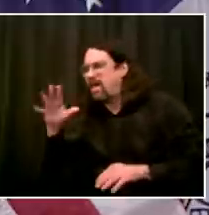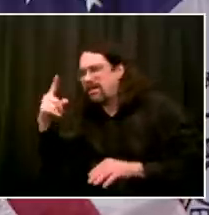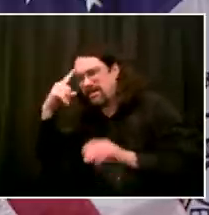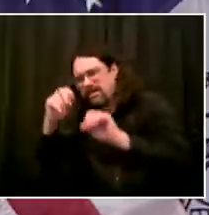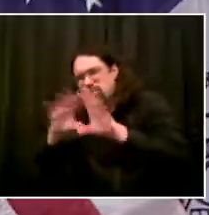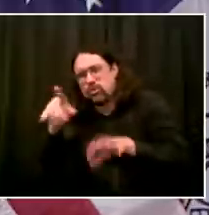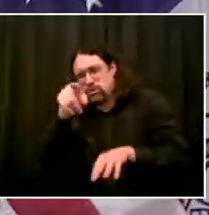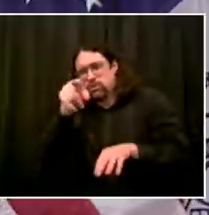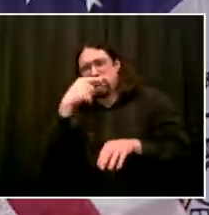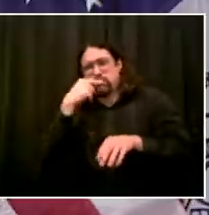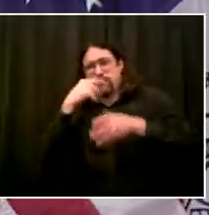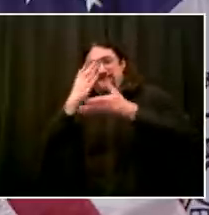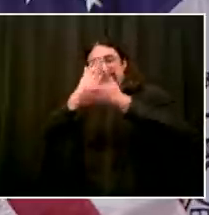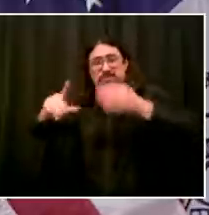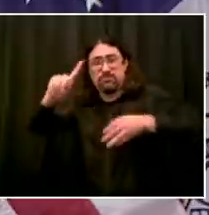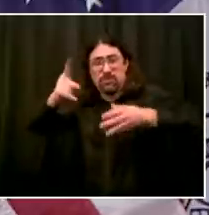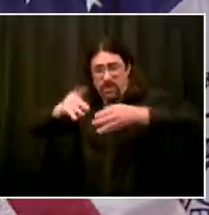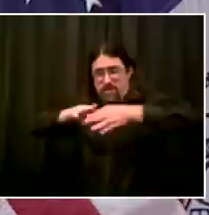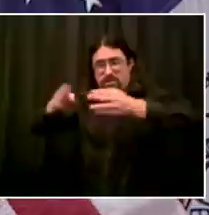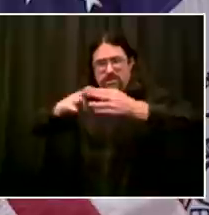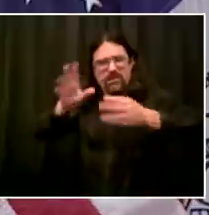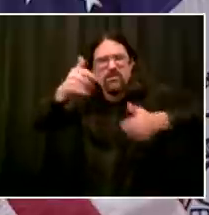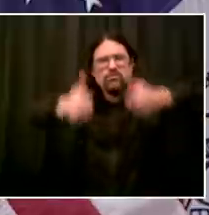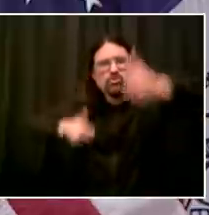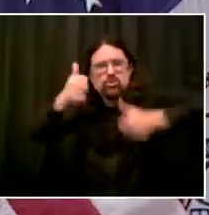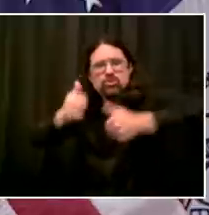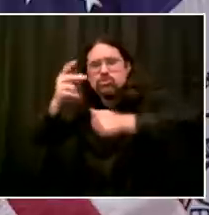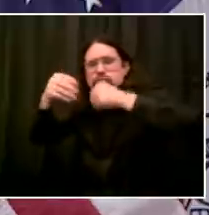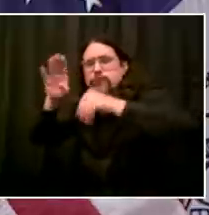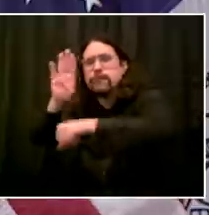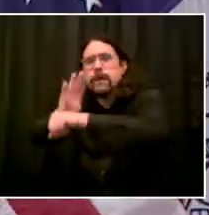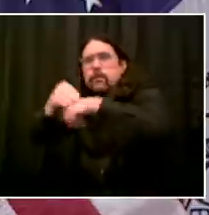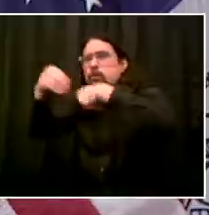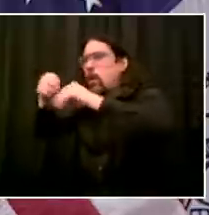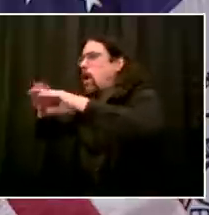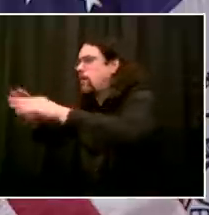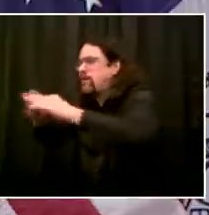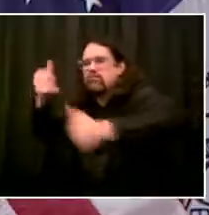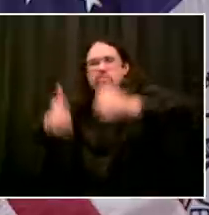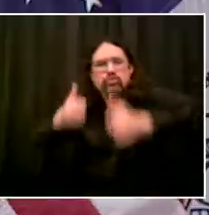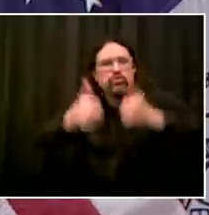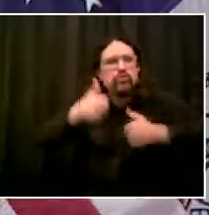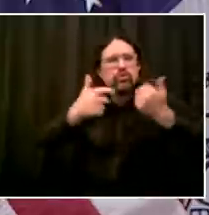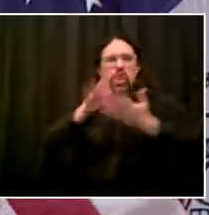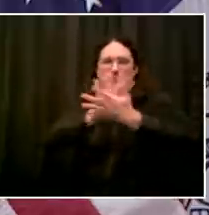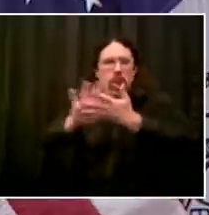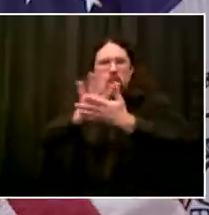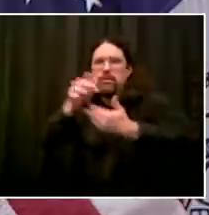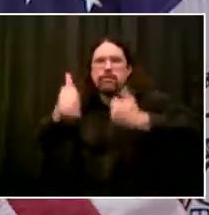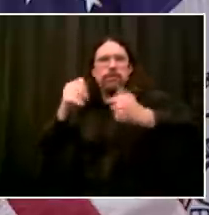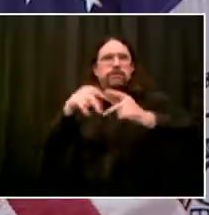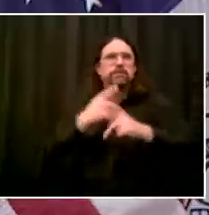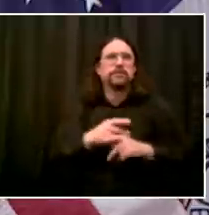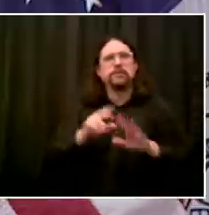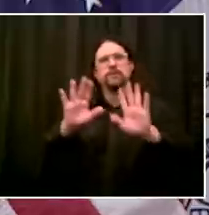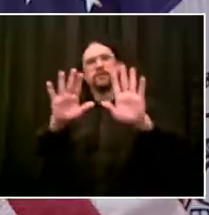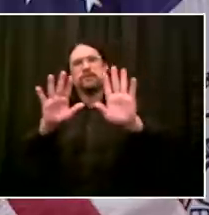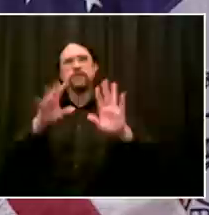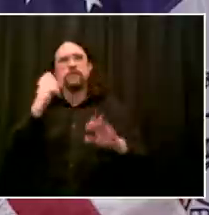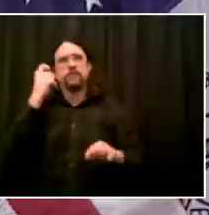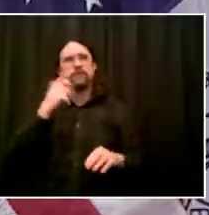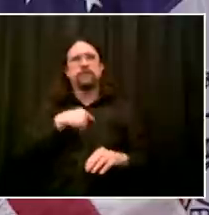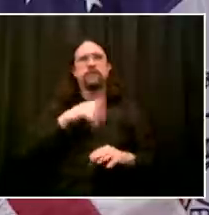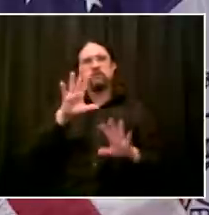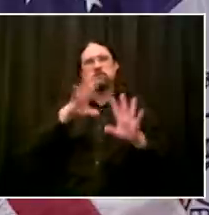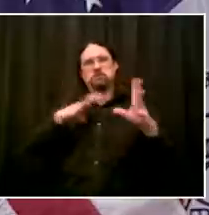I'm going to conclude on this. And then, and again, we will have a conversation about any ways that we might be able to improve these